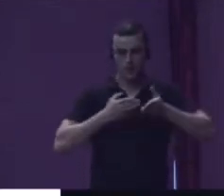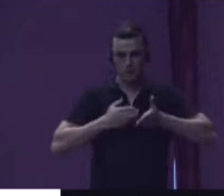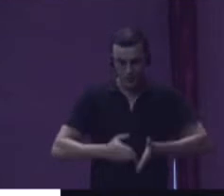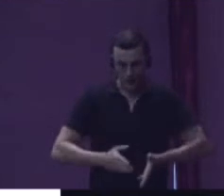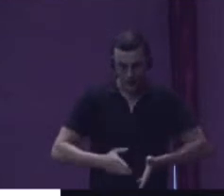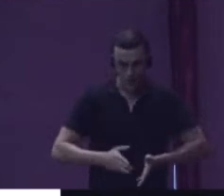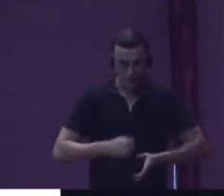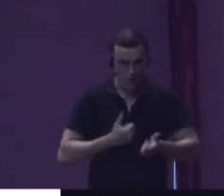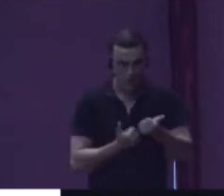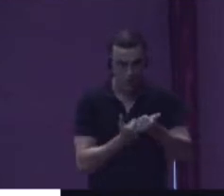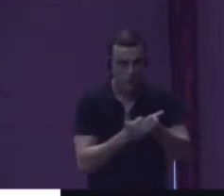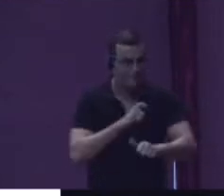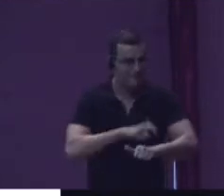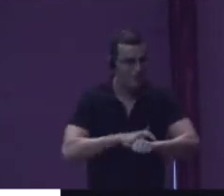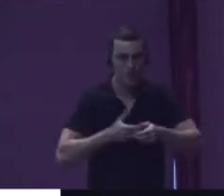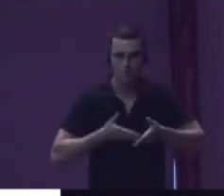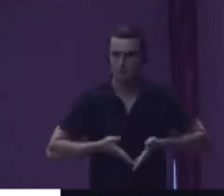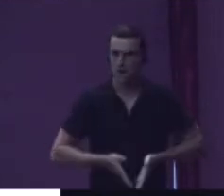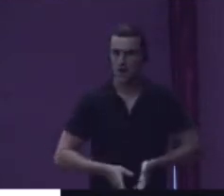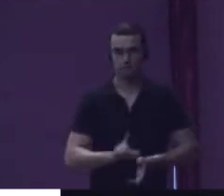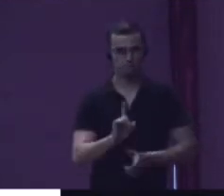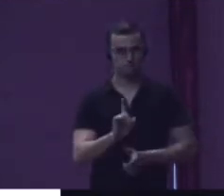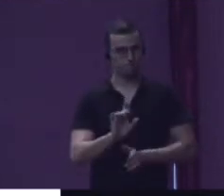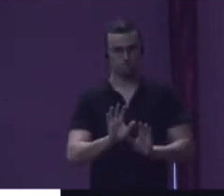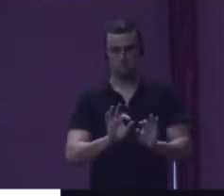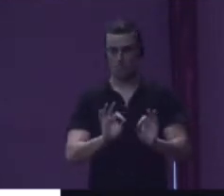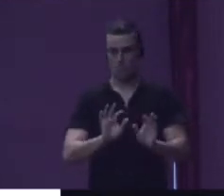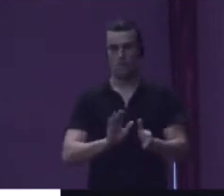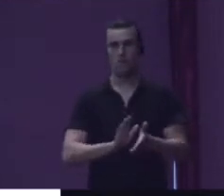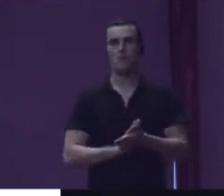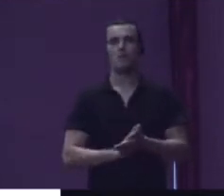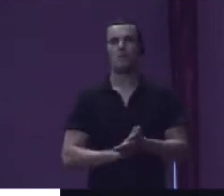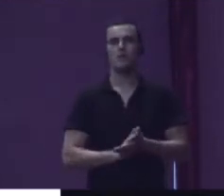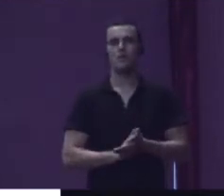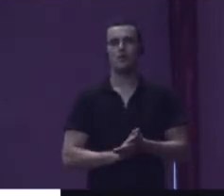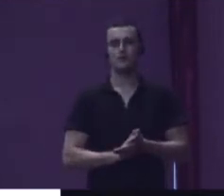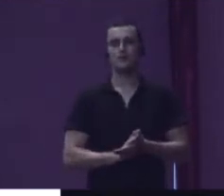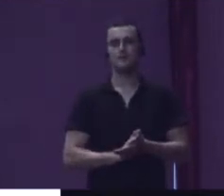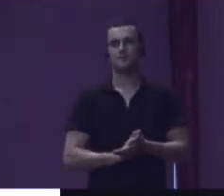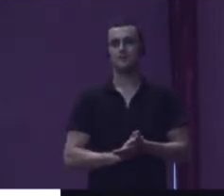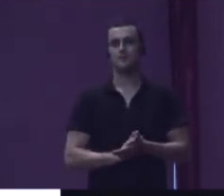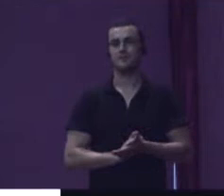That's the TBA that WHO